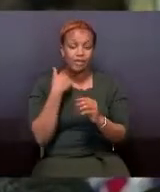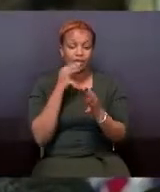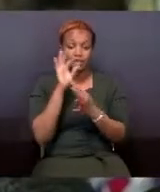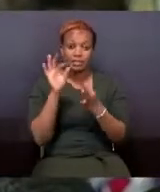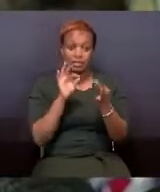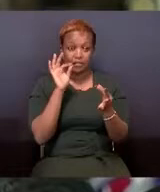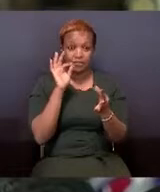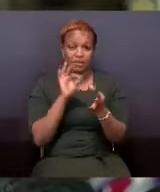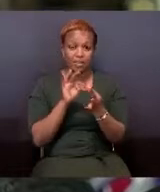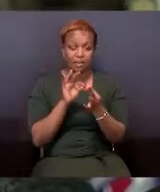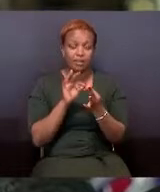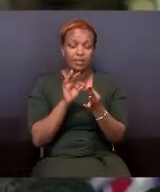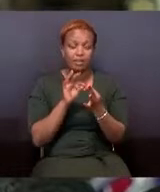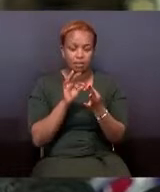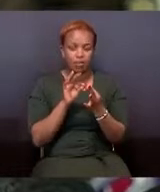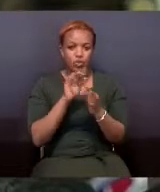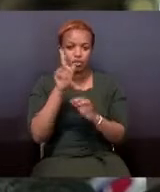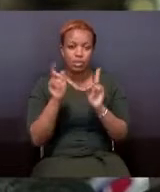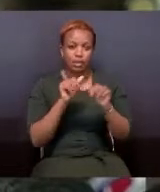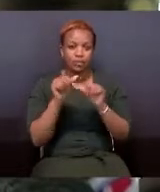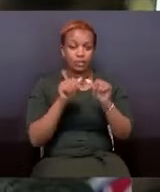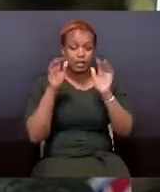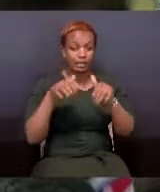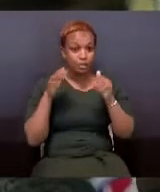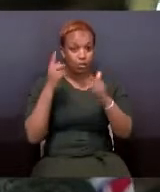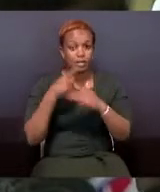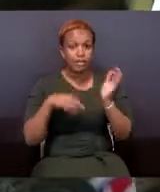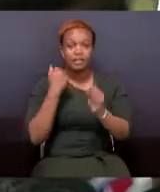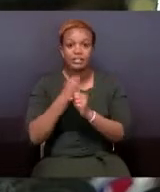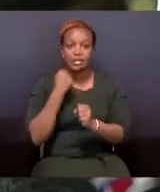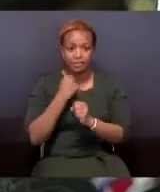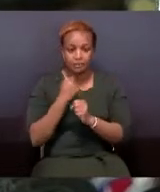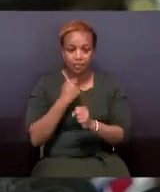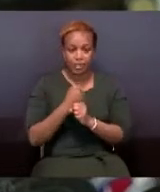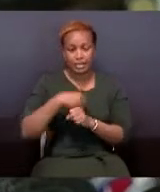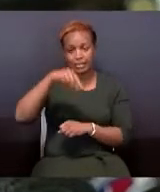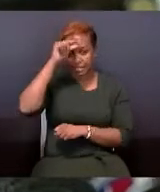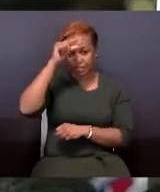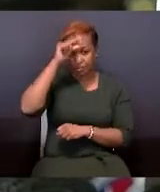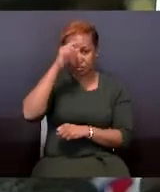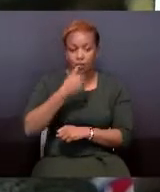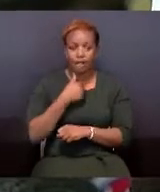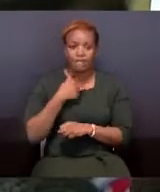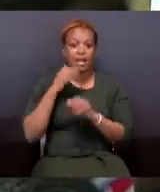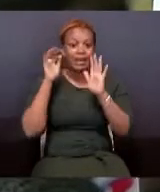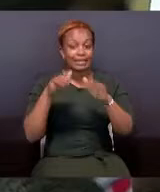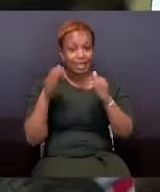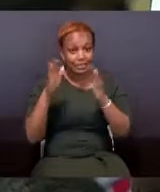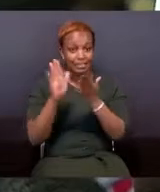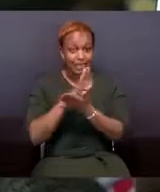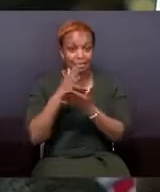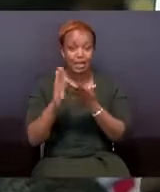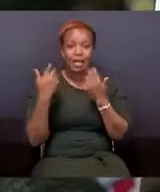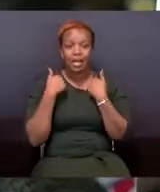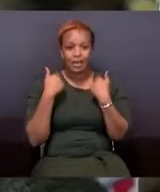concerning agriculture and AFTA. What are governments doing to put agriculture at the forefront of AFTA, knowing that cross-border